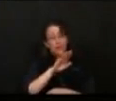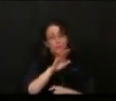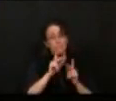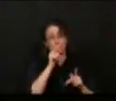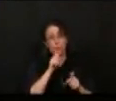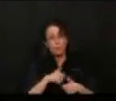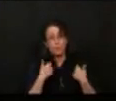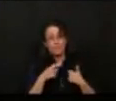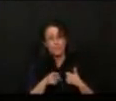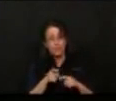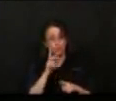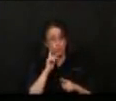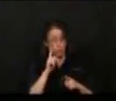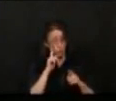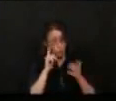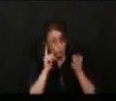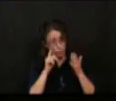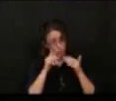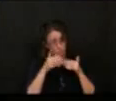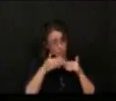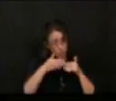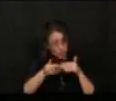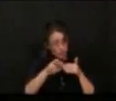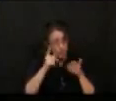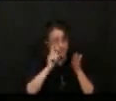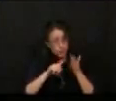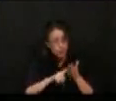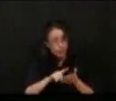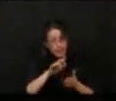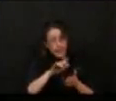to see if they continue to qualify? We do. Yeah.